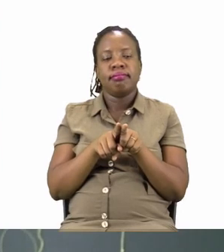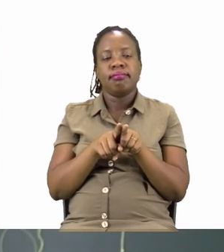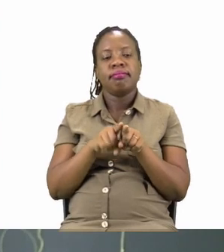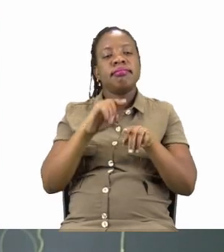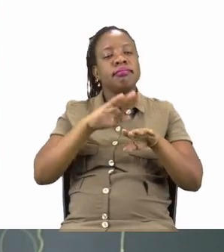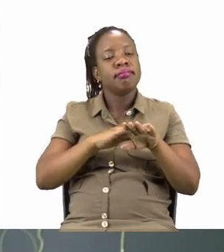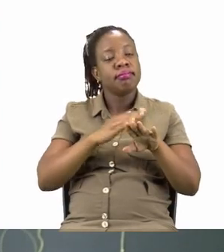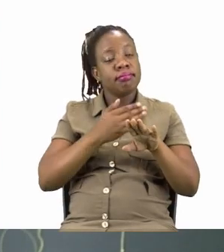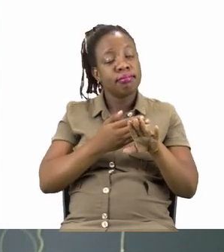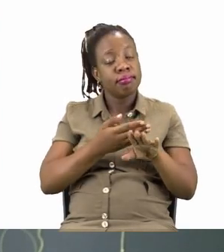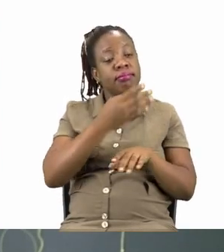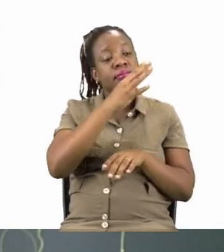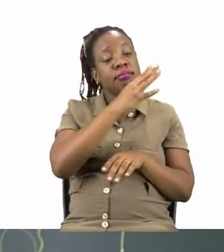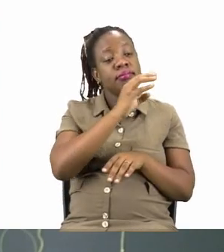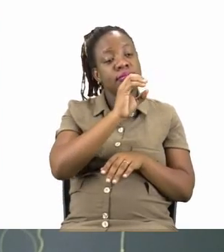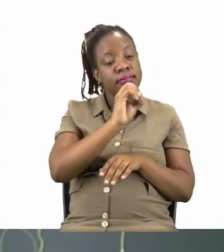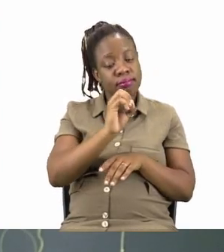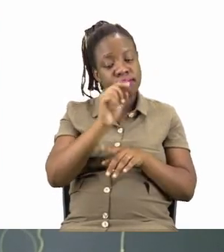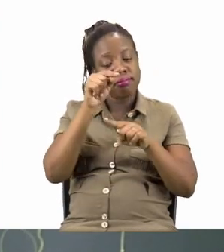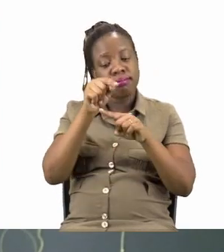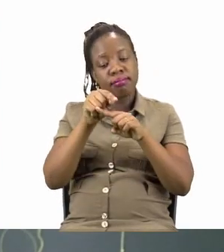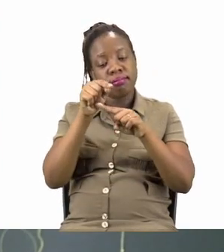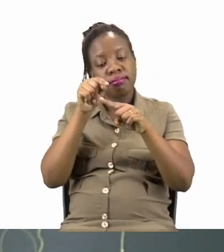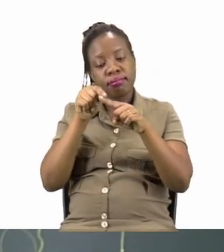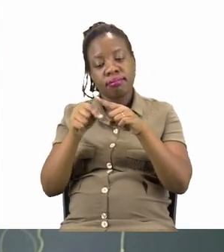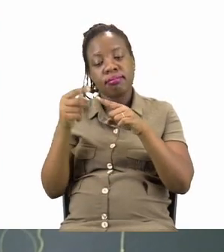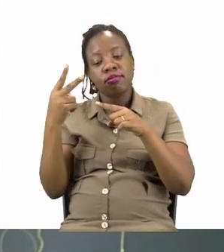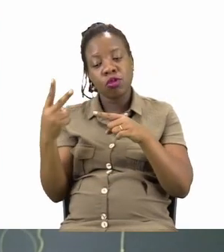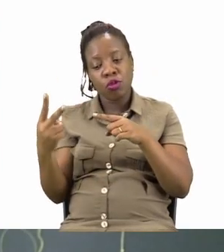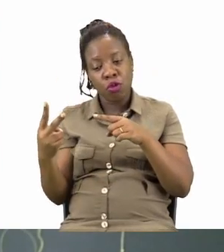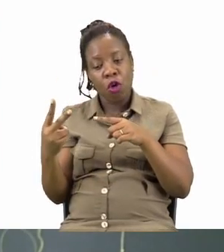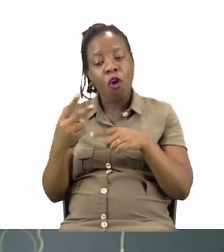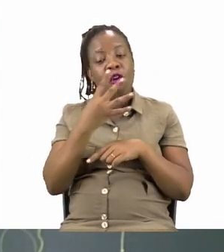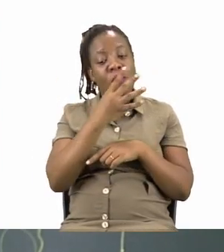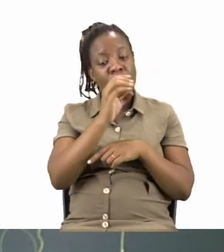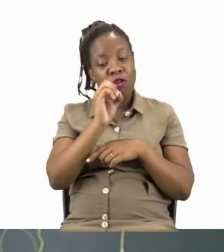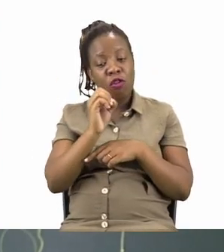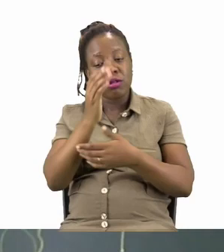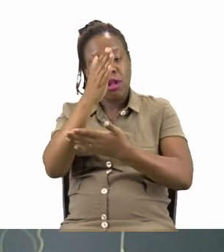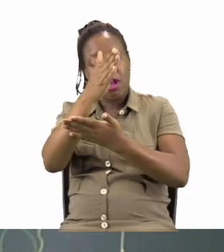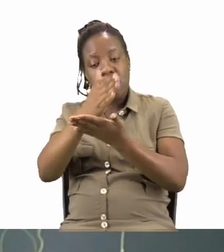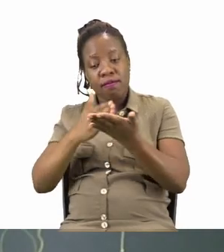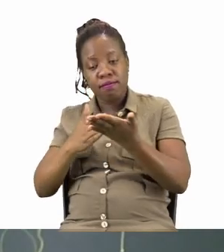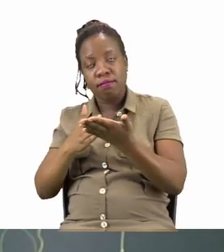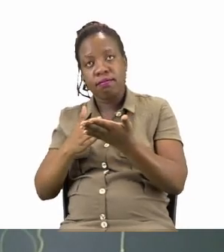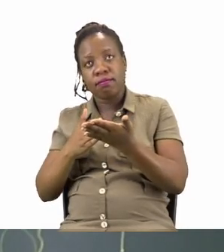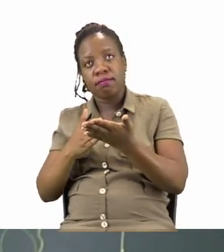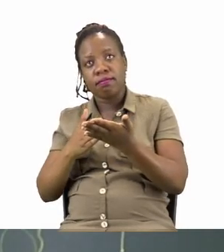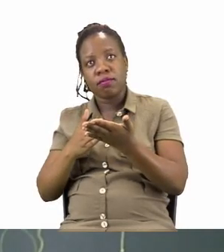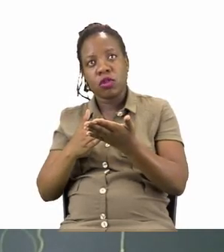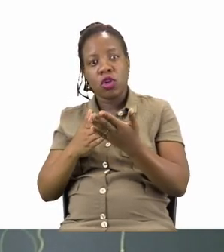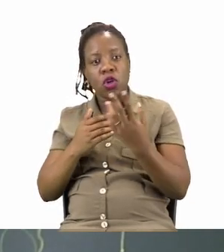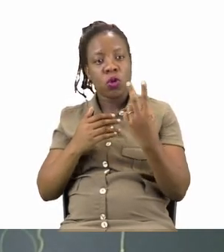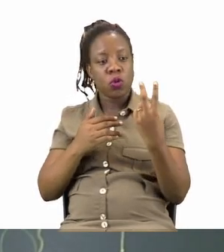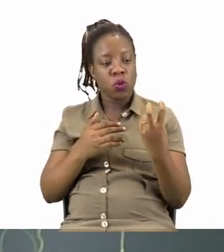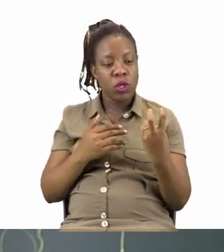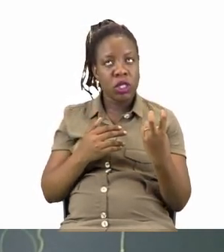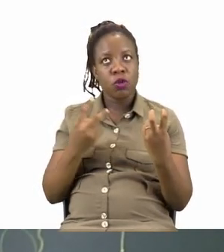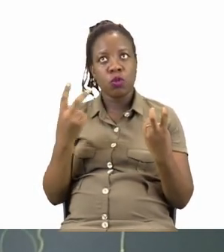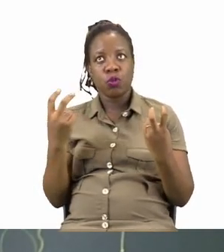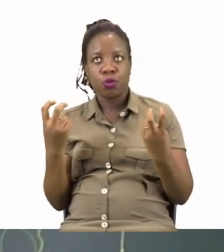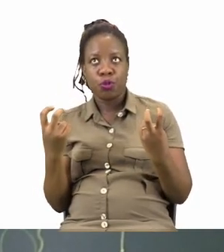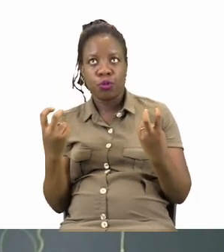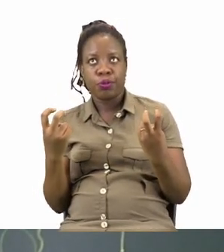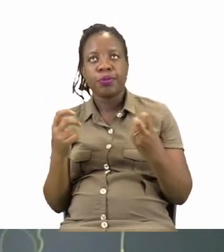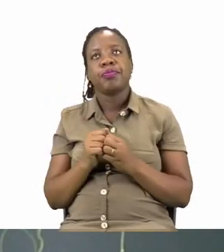divide 40 or we halve the number 40, then it will have 2